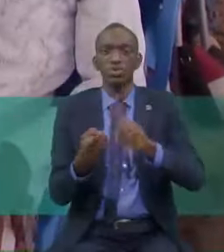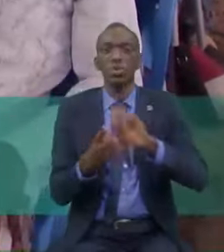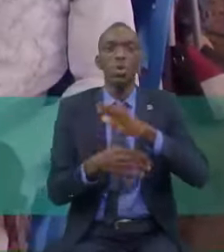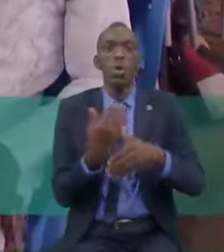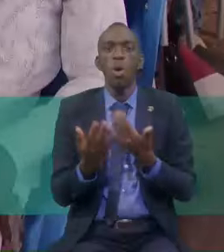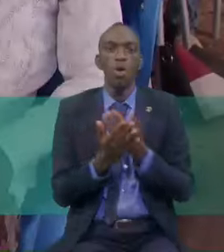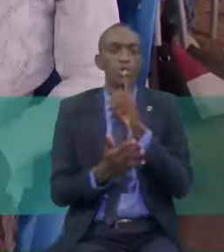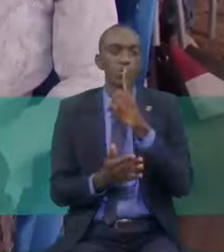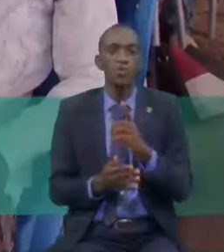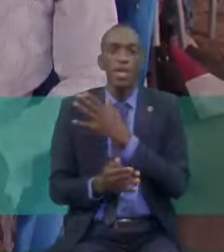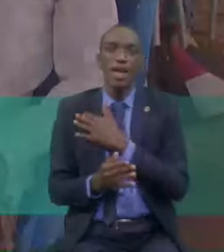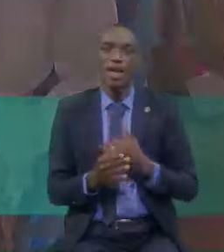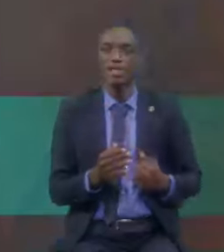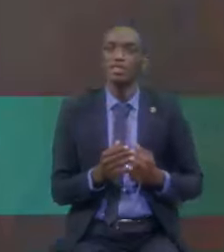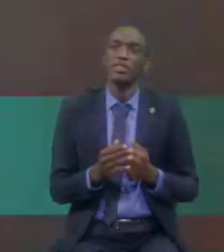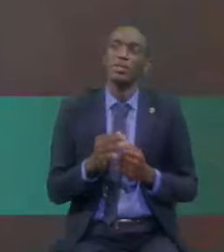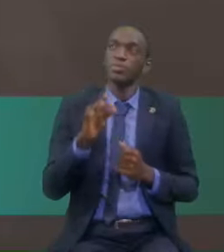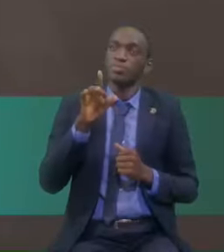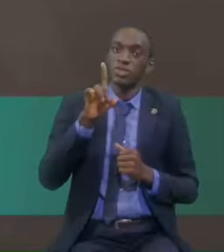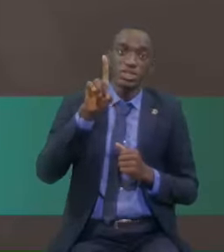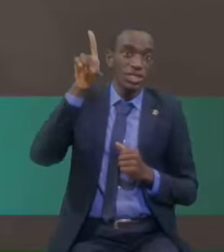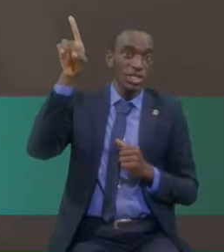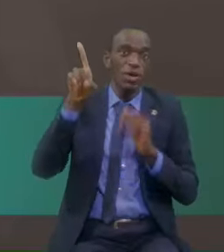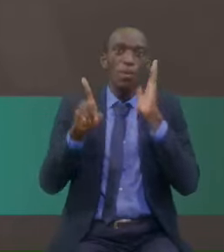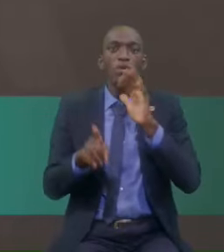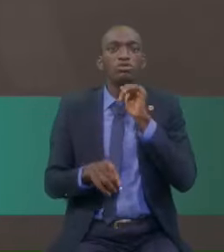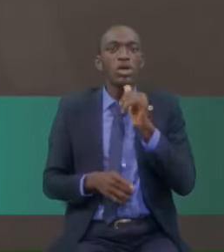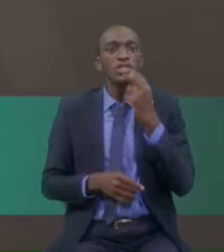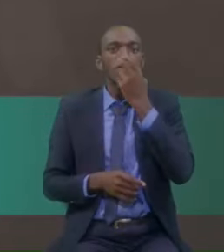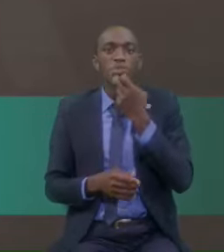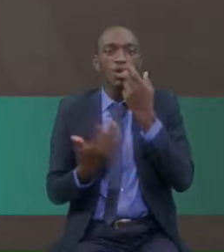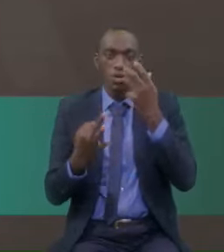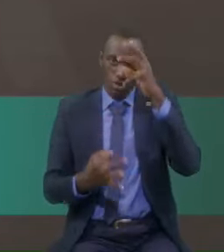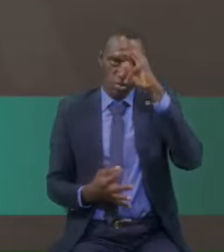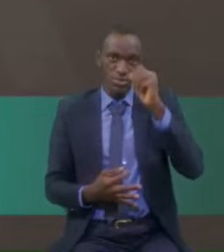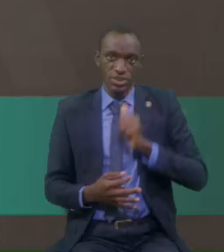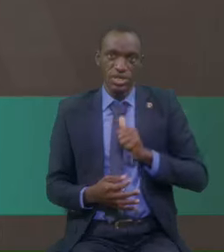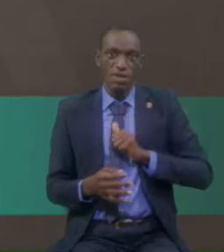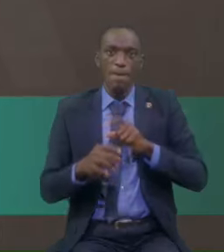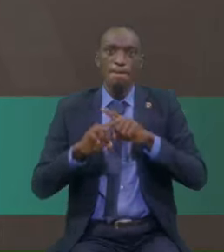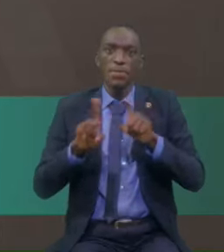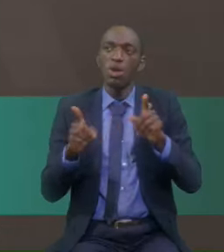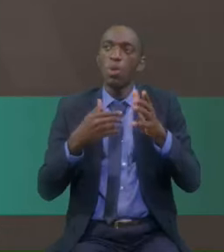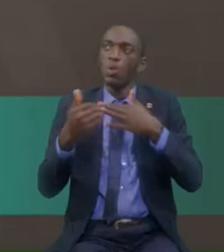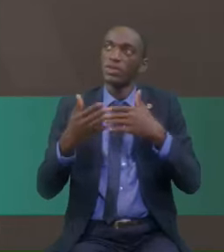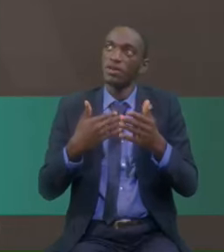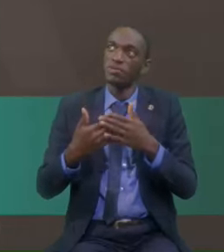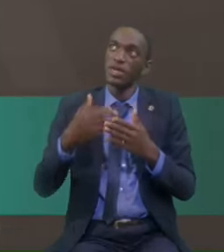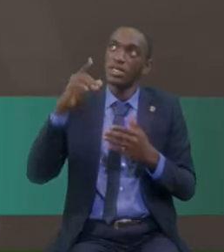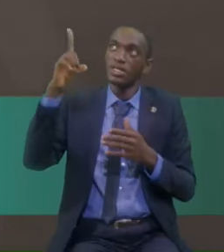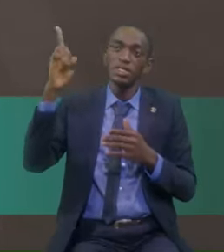shall not speak of himself, but whatsoever he shall hear of